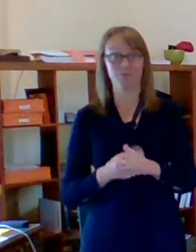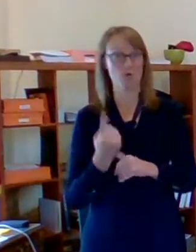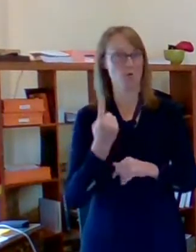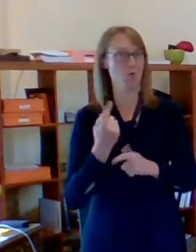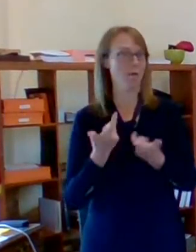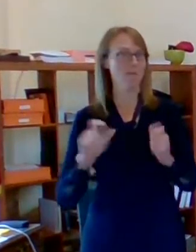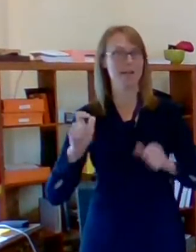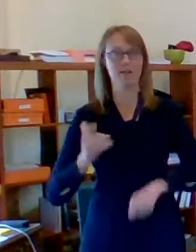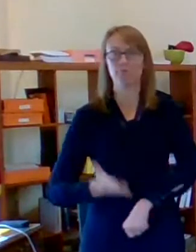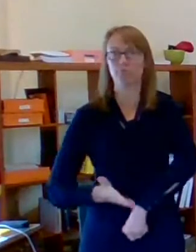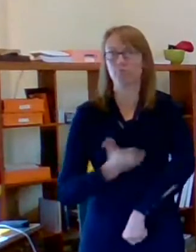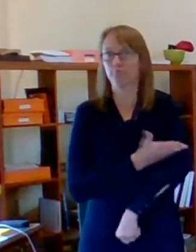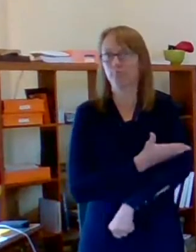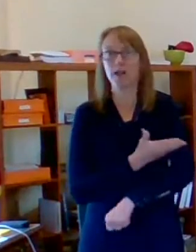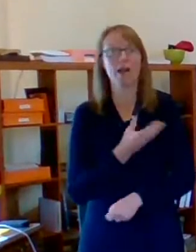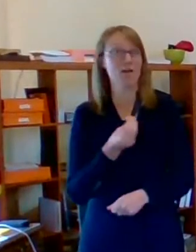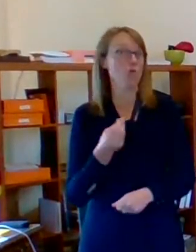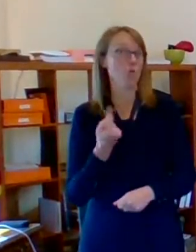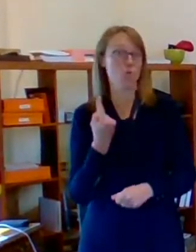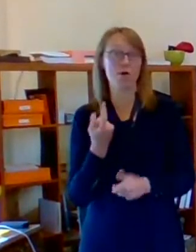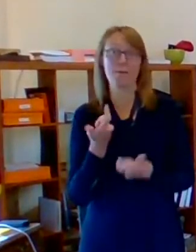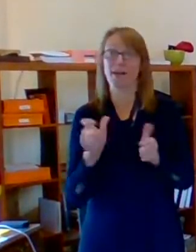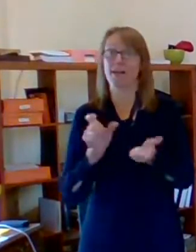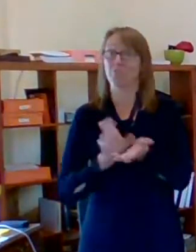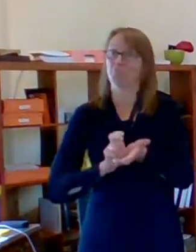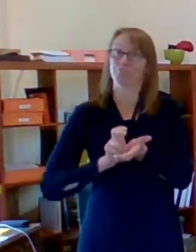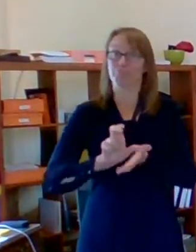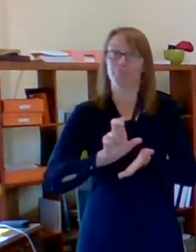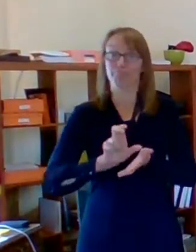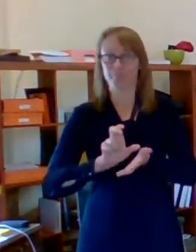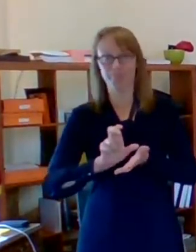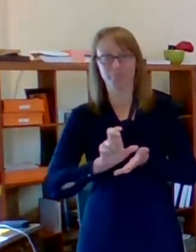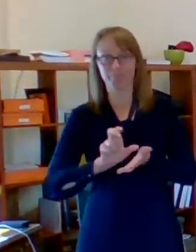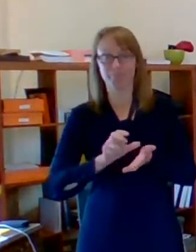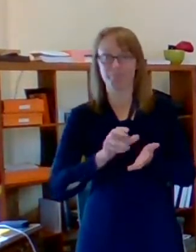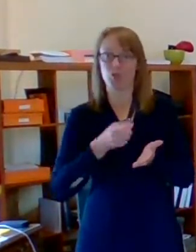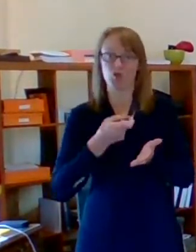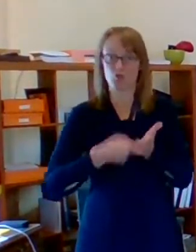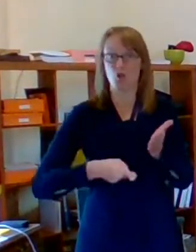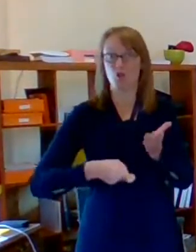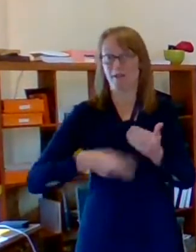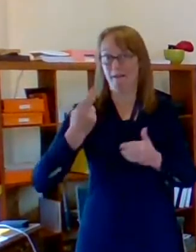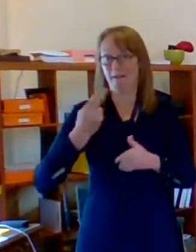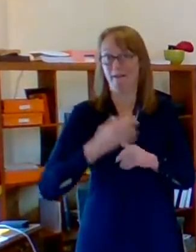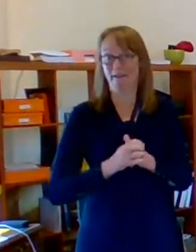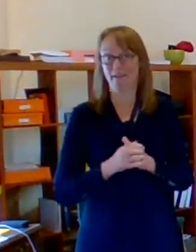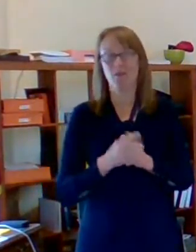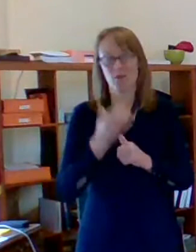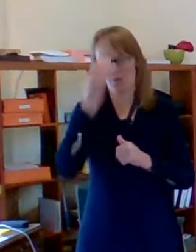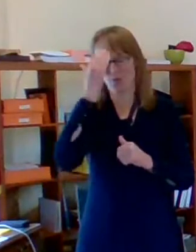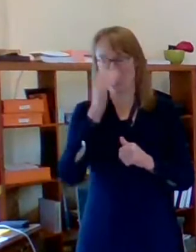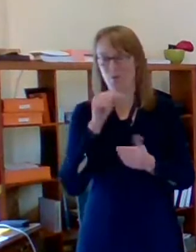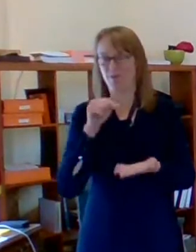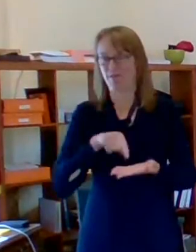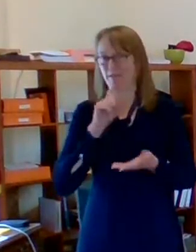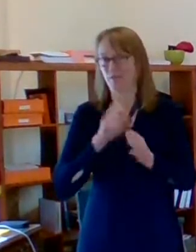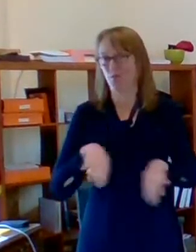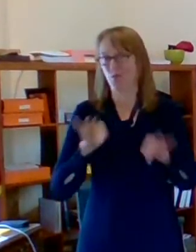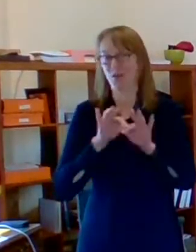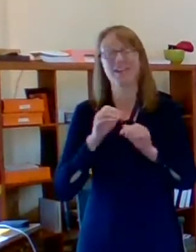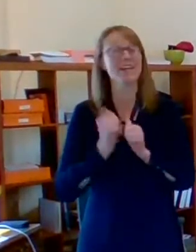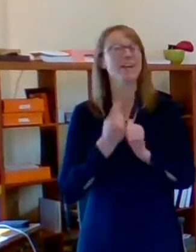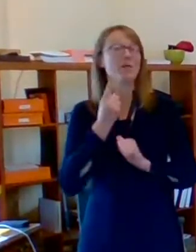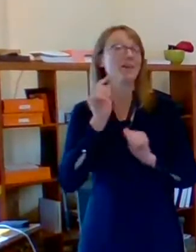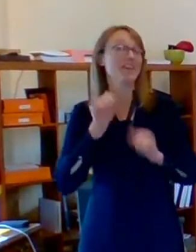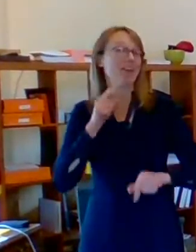improvement, and it's a major expense, but we know it's important, and so we gave a long update. Anybody can go back and listen to the